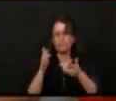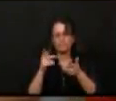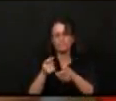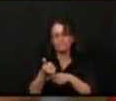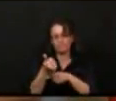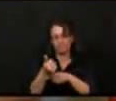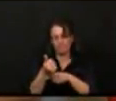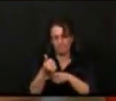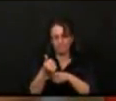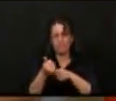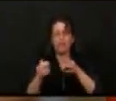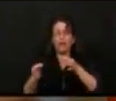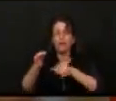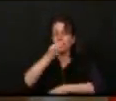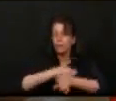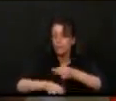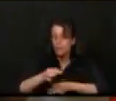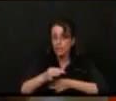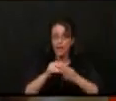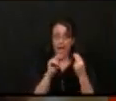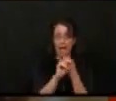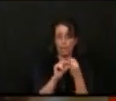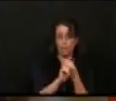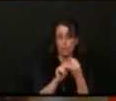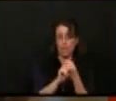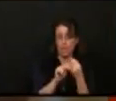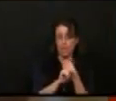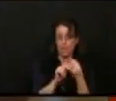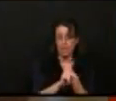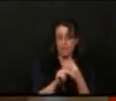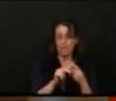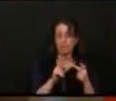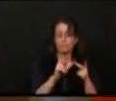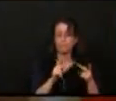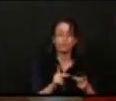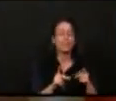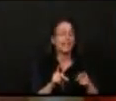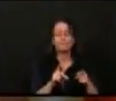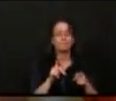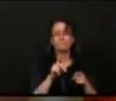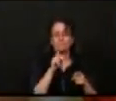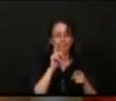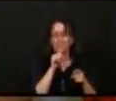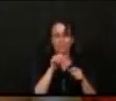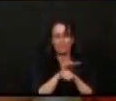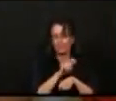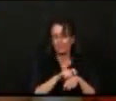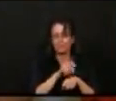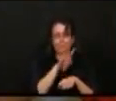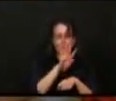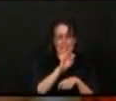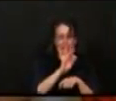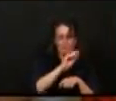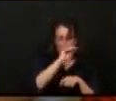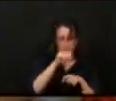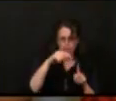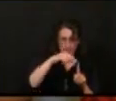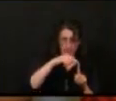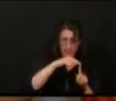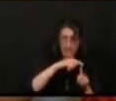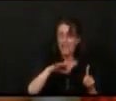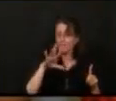a highway position and we shifted it to do 49% of their time with the maintenance department and 51% of